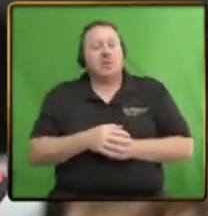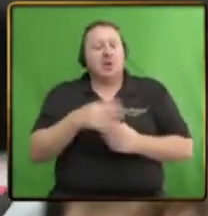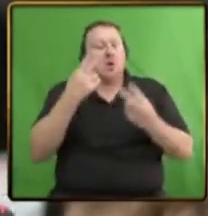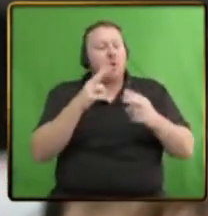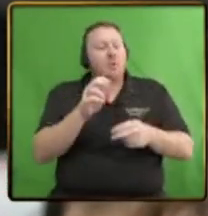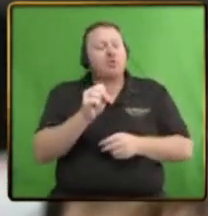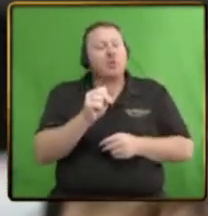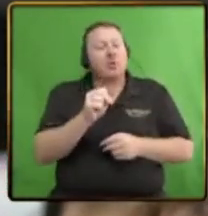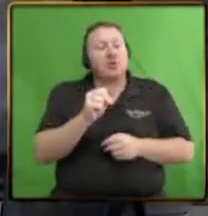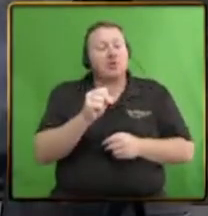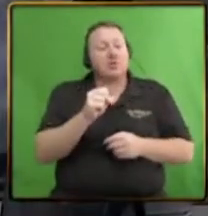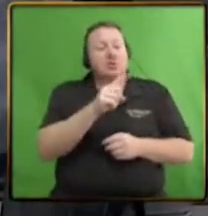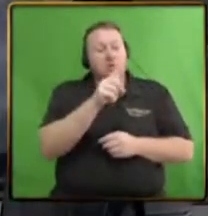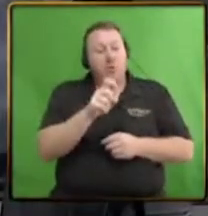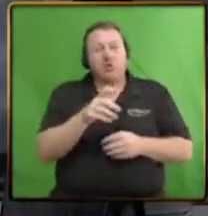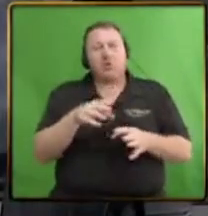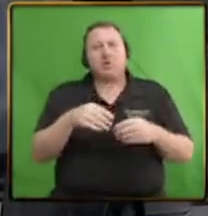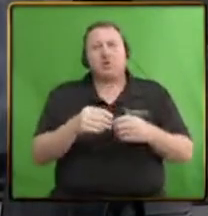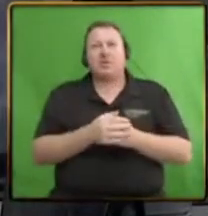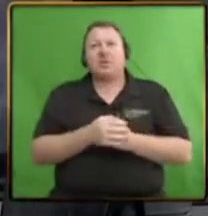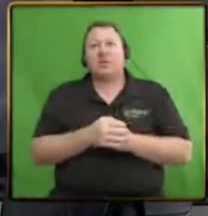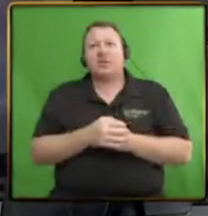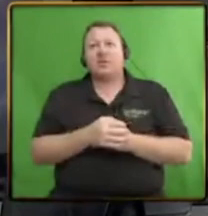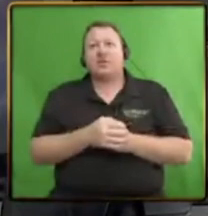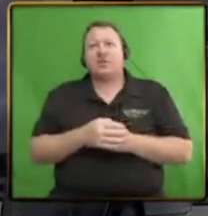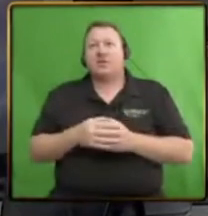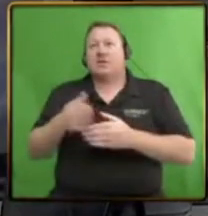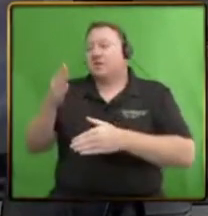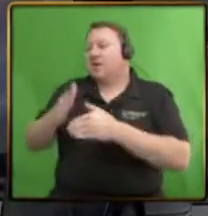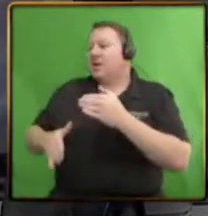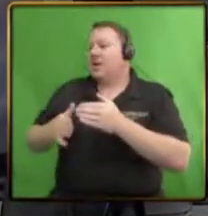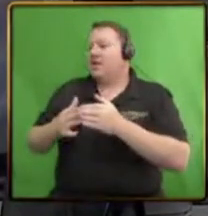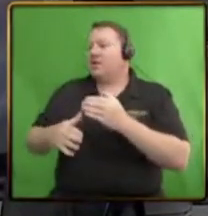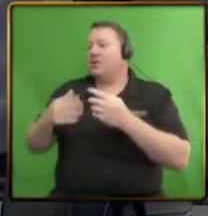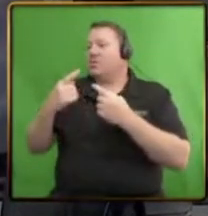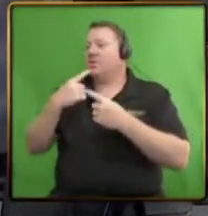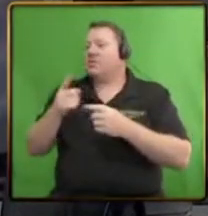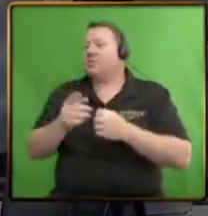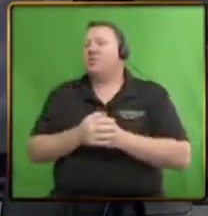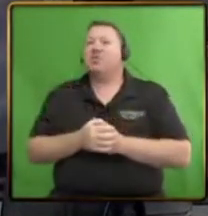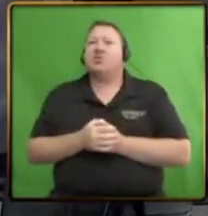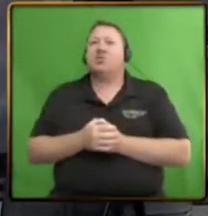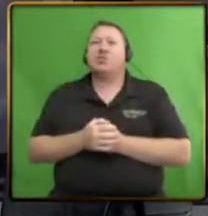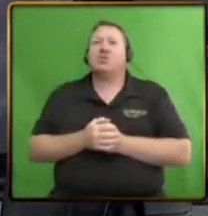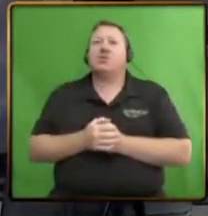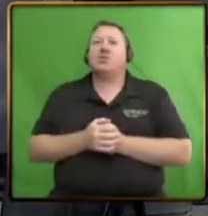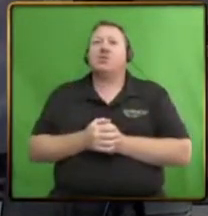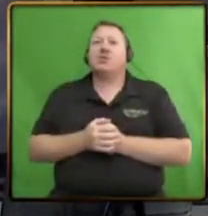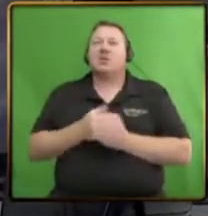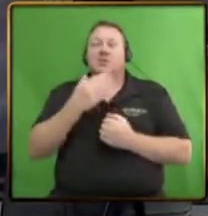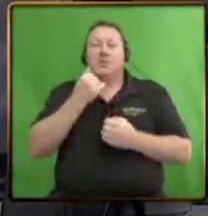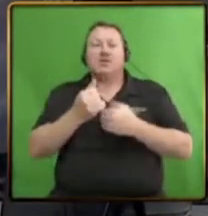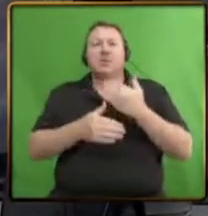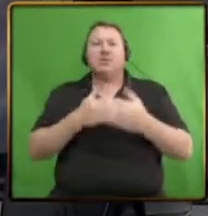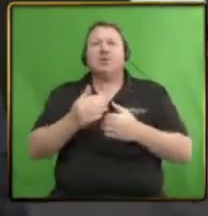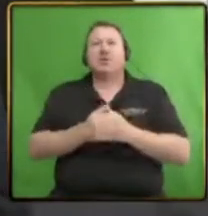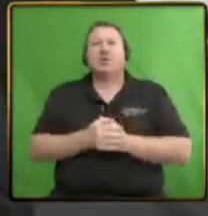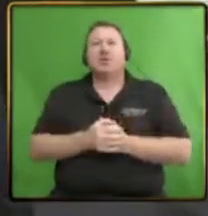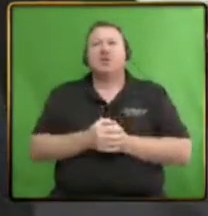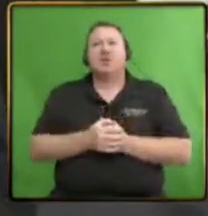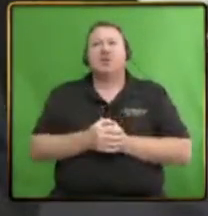question. Are you prepared to take a question? At the end of my speech, I'll be glad to take that question. Thank you. Please proceed.